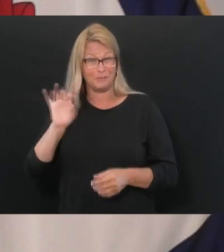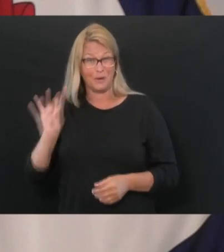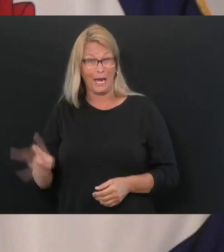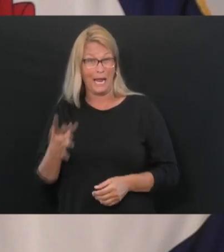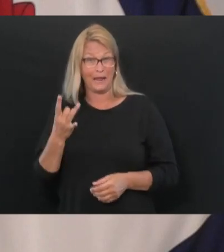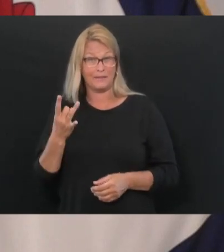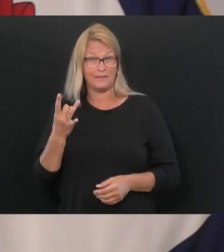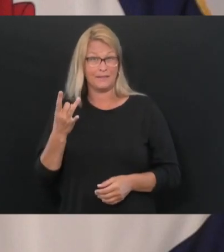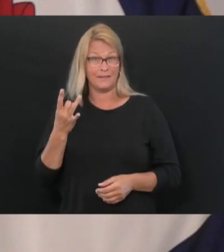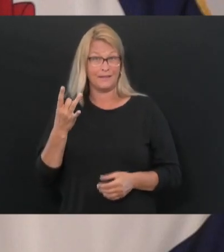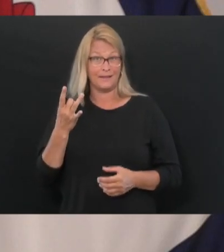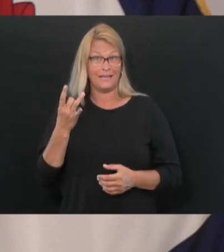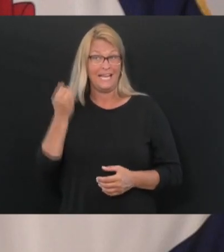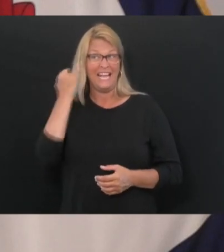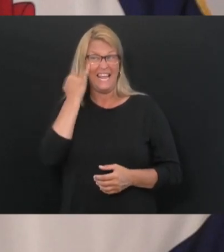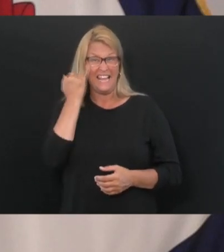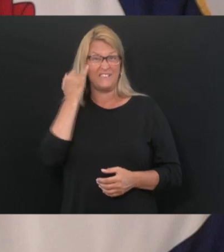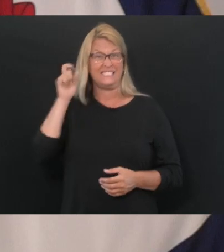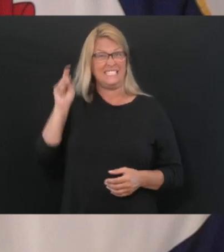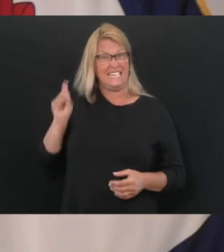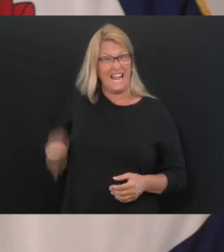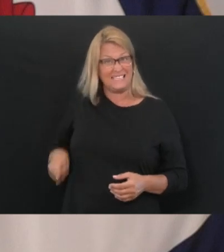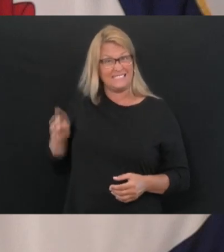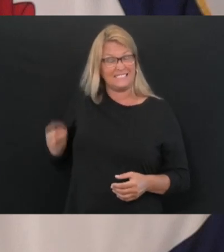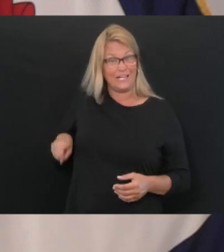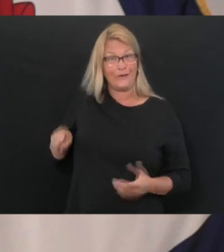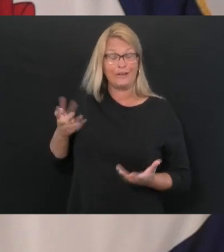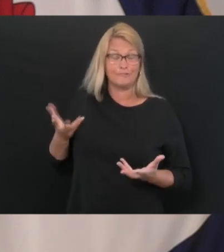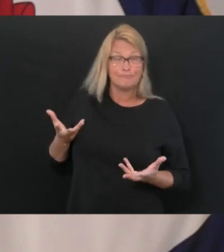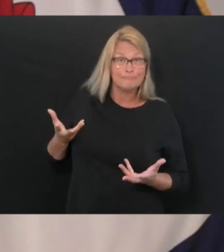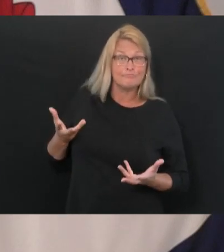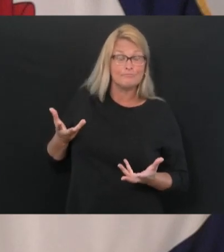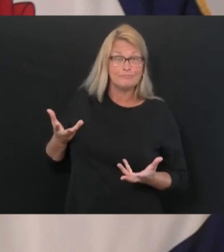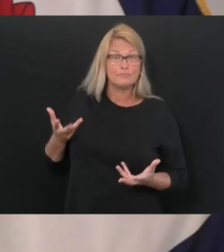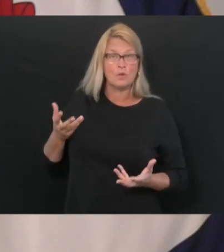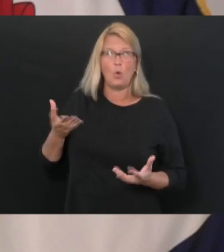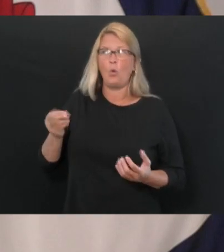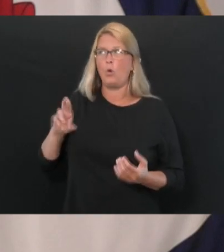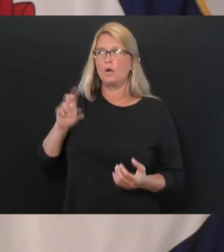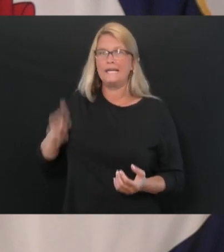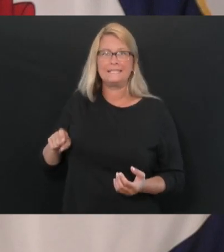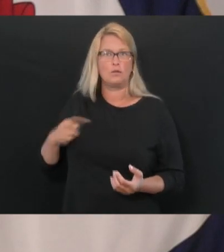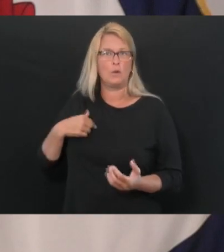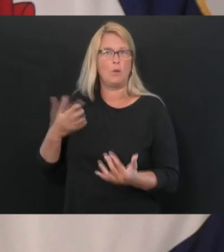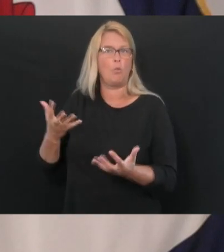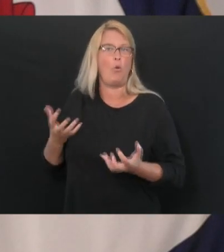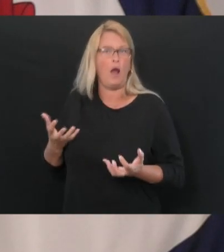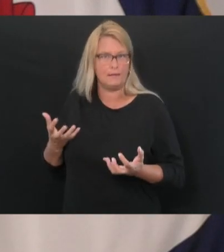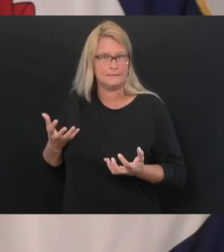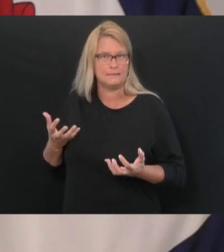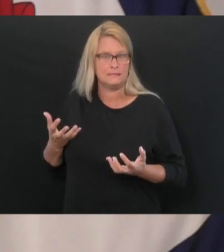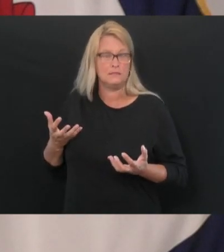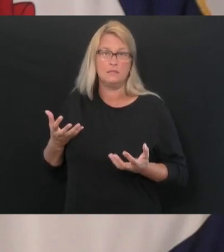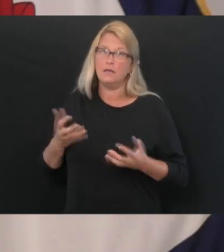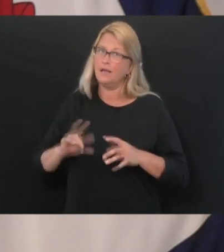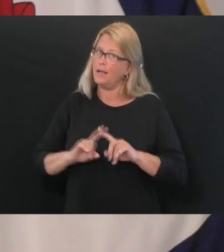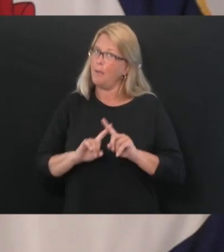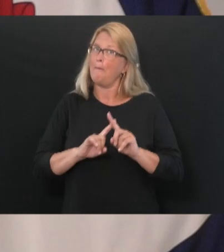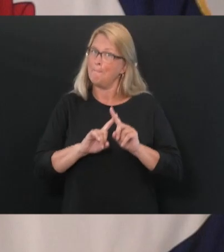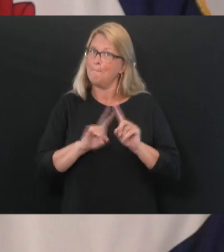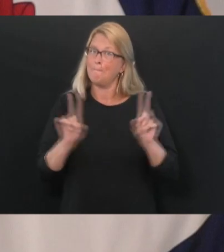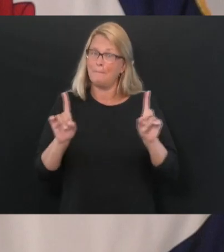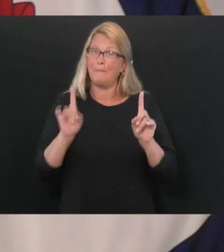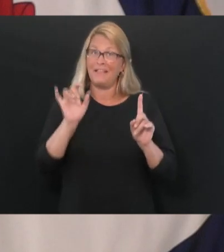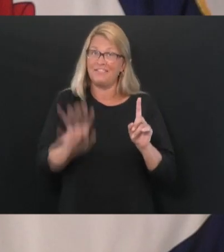if it is deemed necessary to have to do, or necessary that we want to do. But this